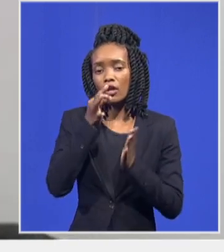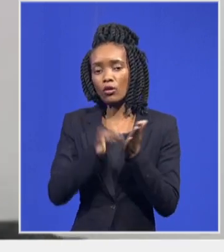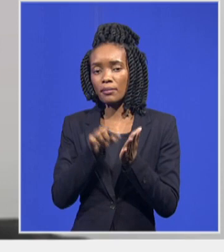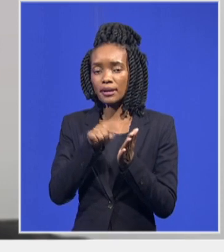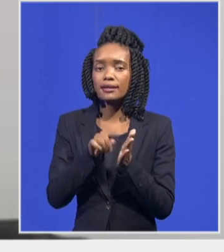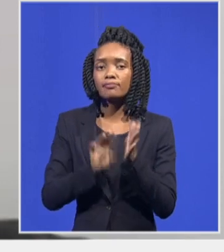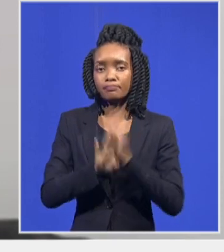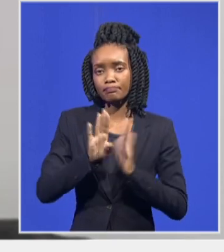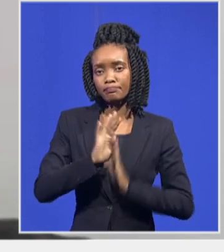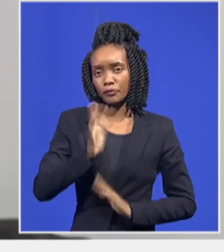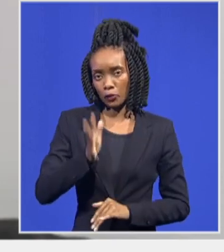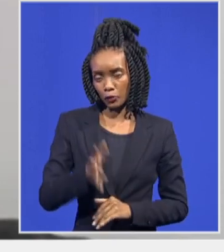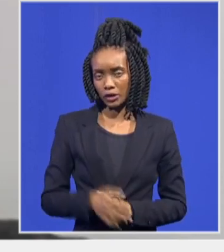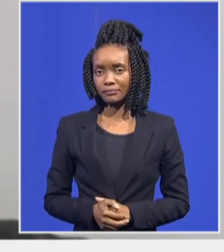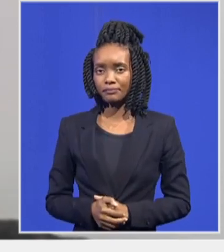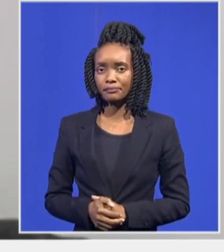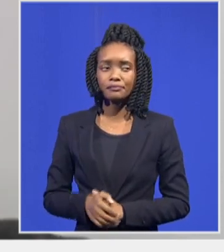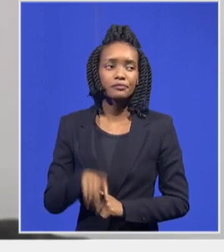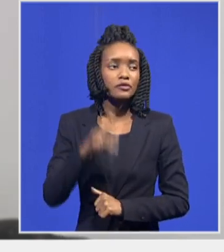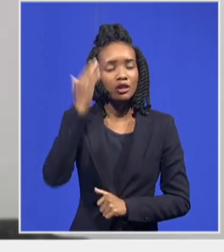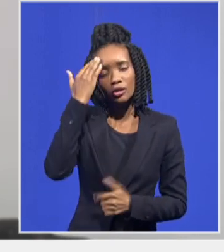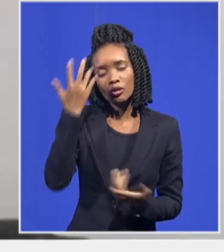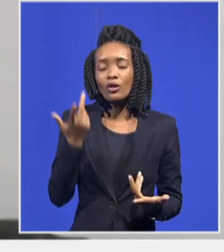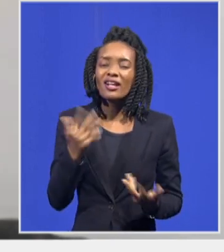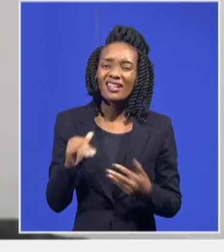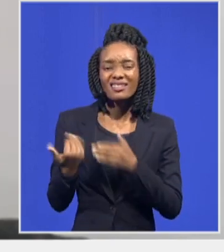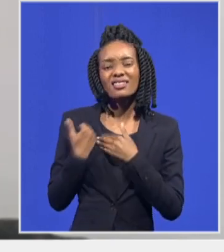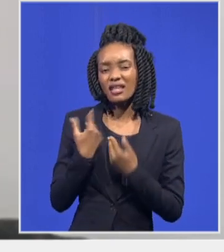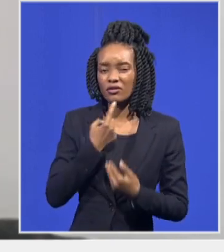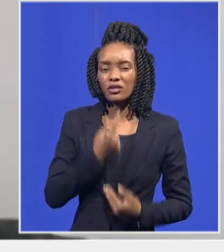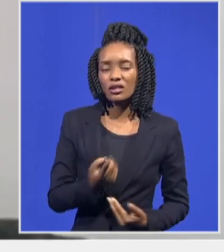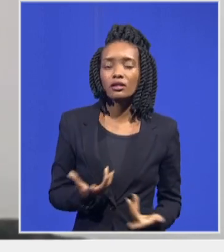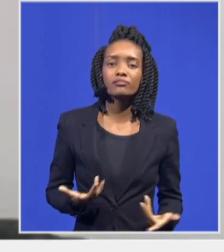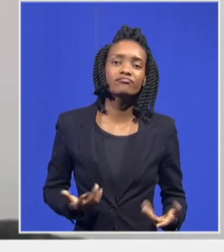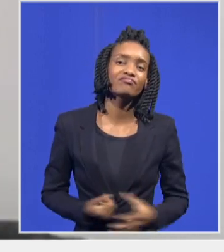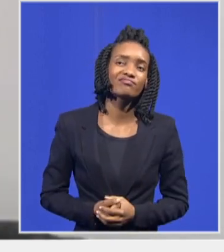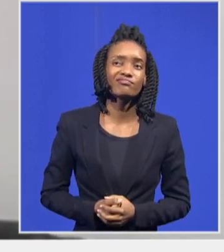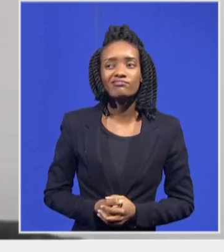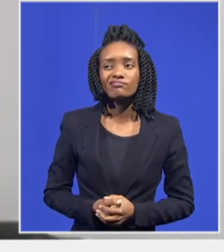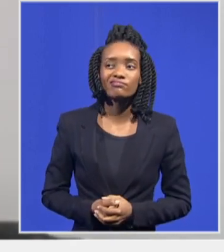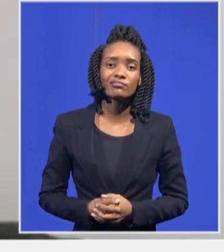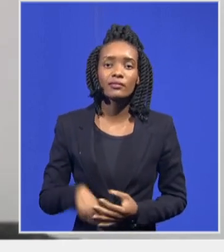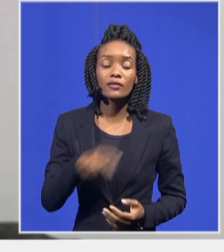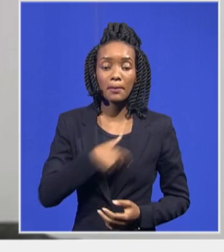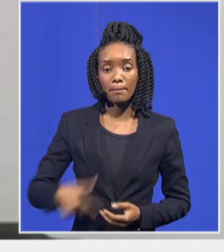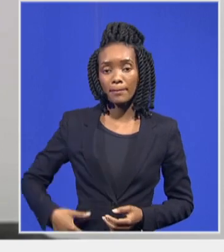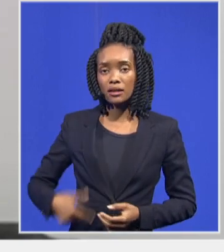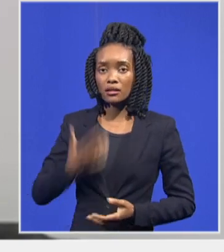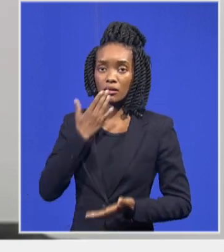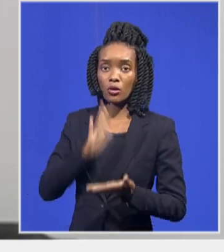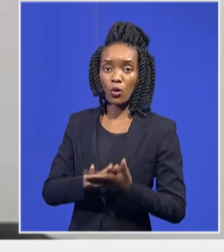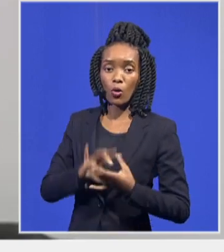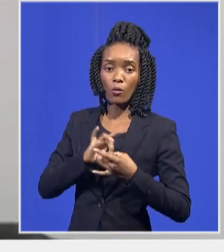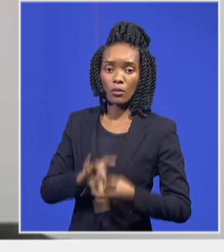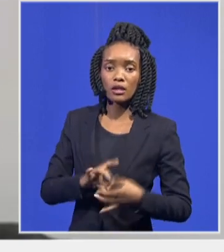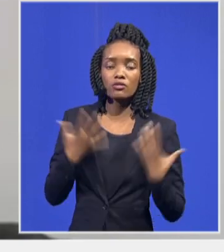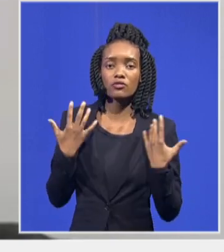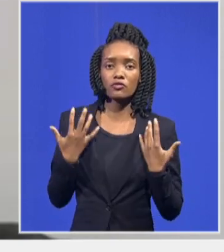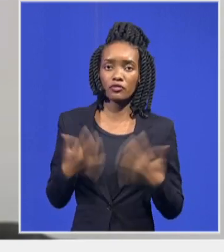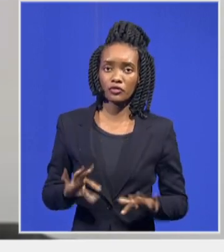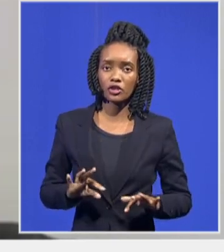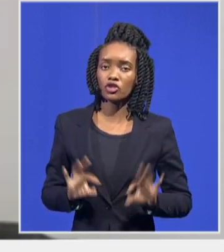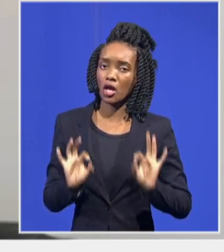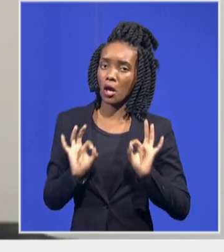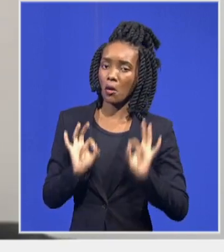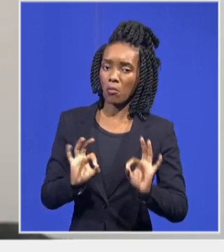of that. So, safe to say, Crispin, that the president had committed that we follow a proper consultation process,